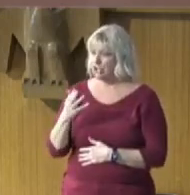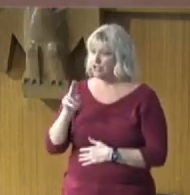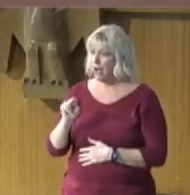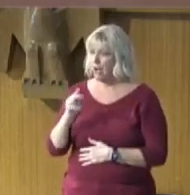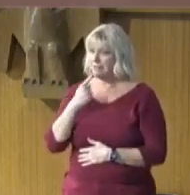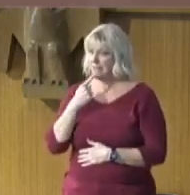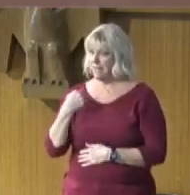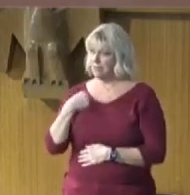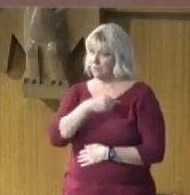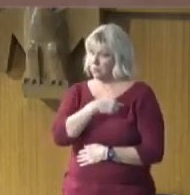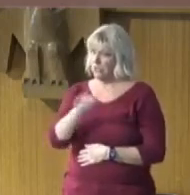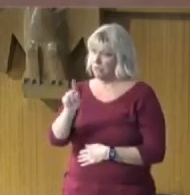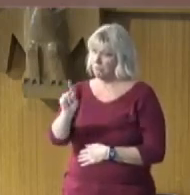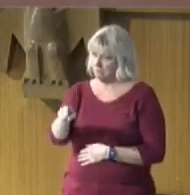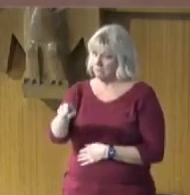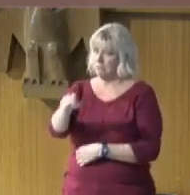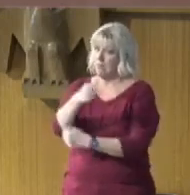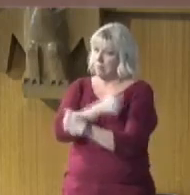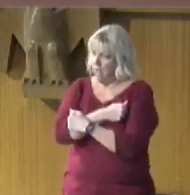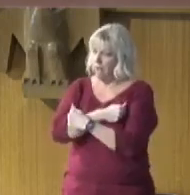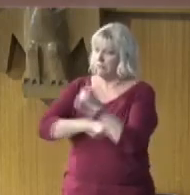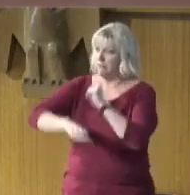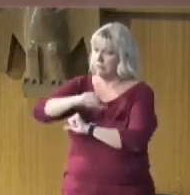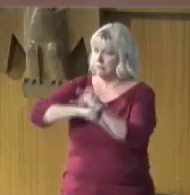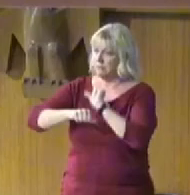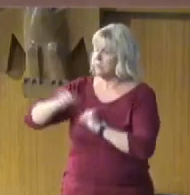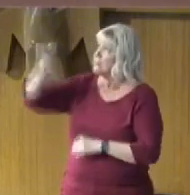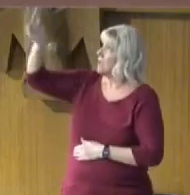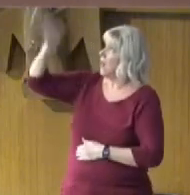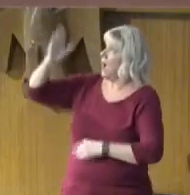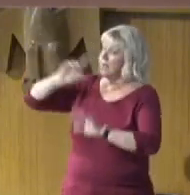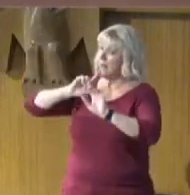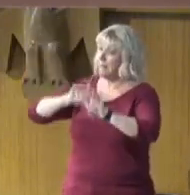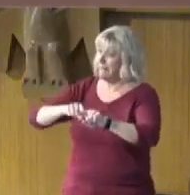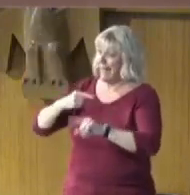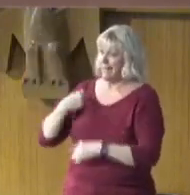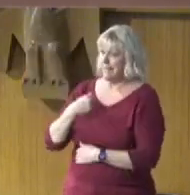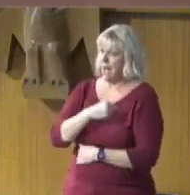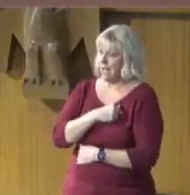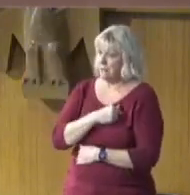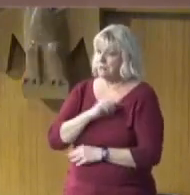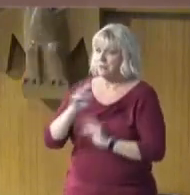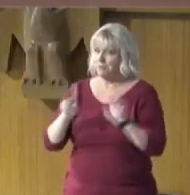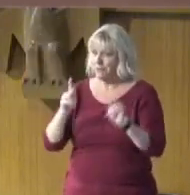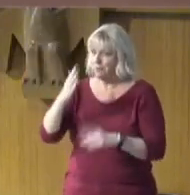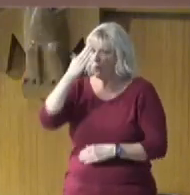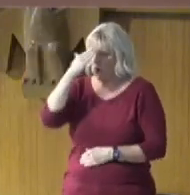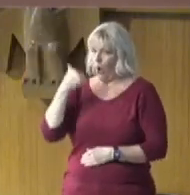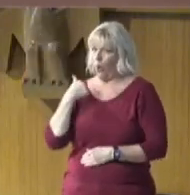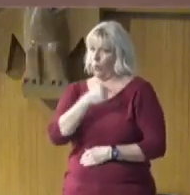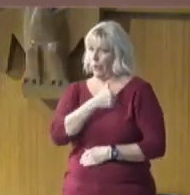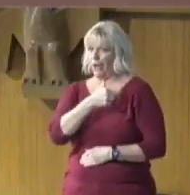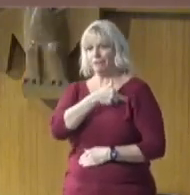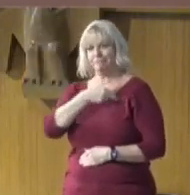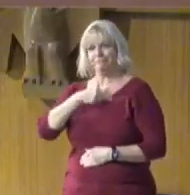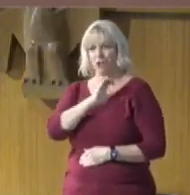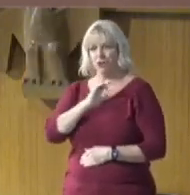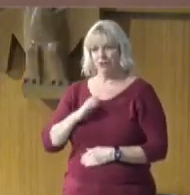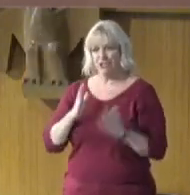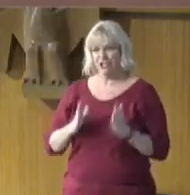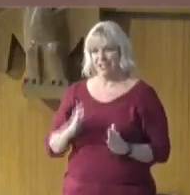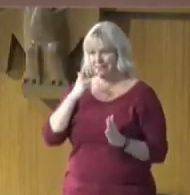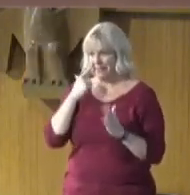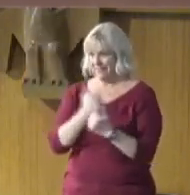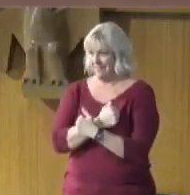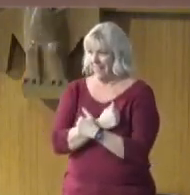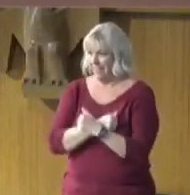are to love one another. This is a divine commandment, and people will know we are Christians by our love. And then as you all